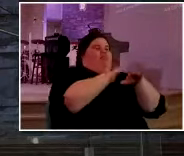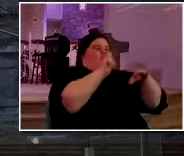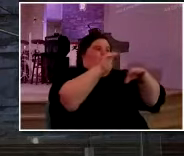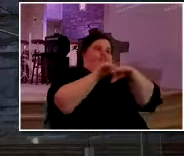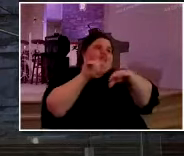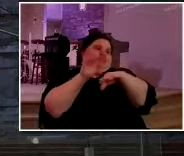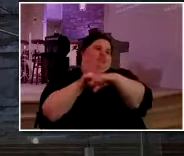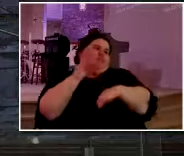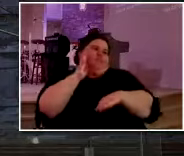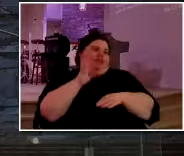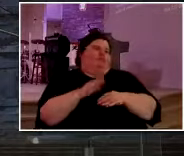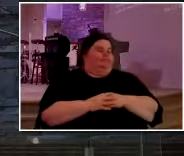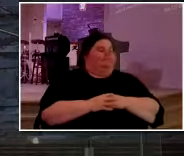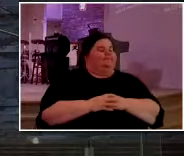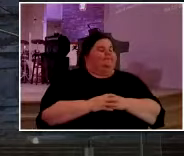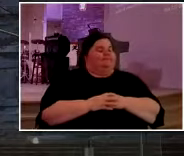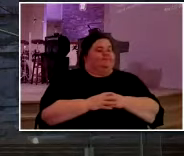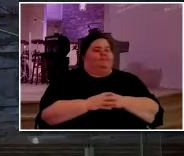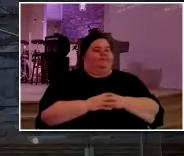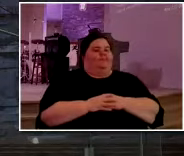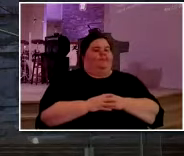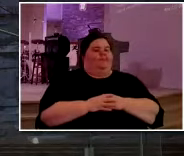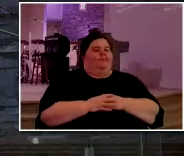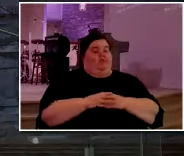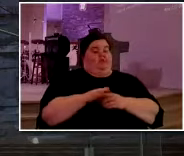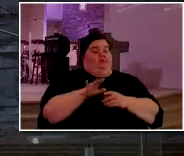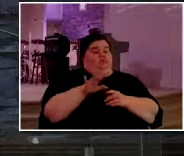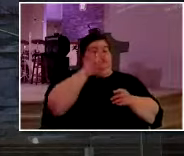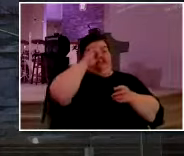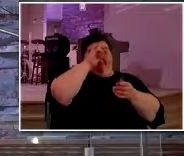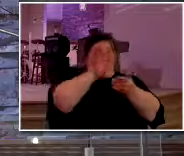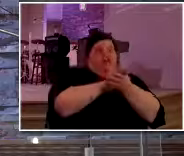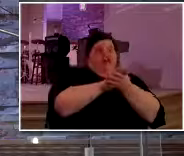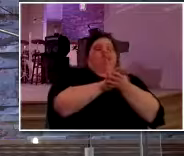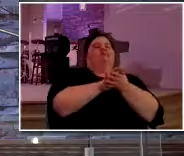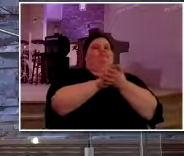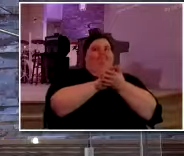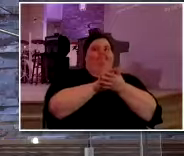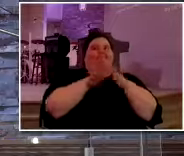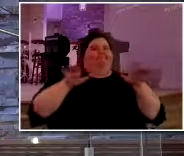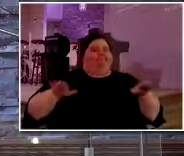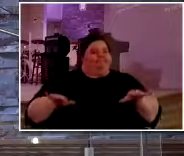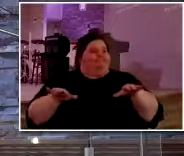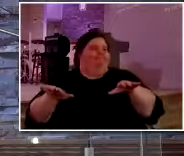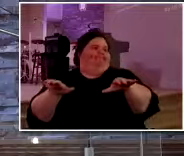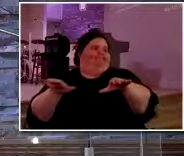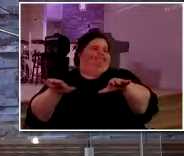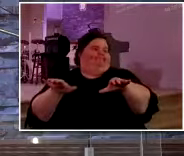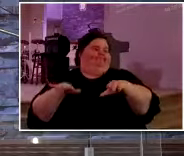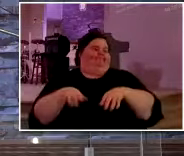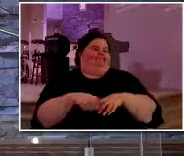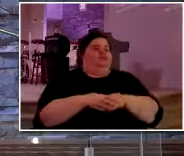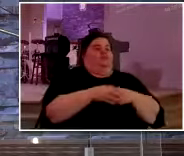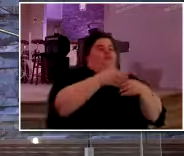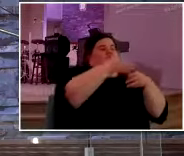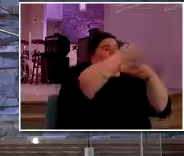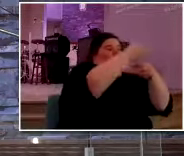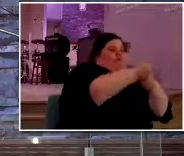shall call. It causes us to act. Our faith causes us to believe,